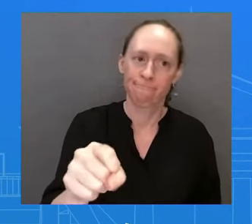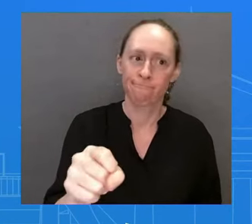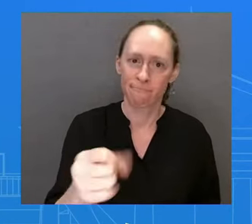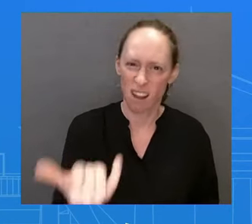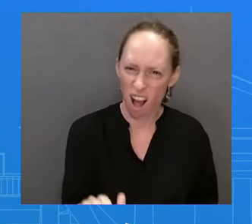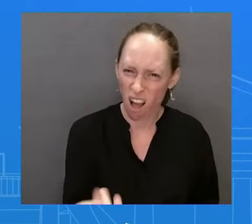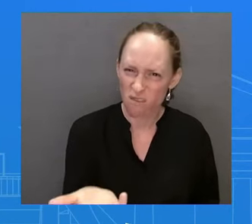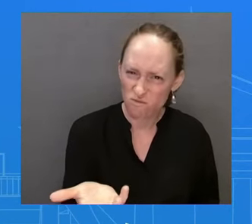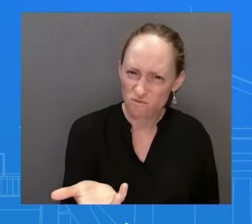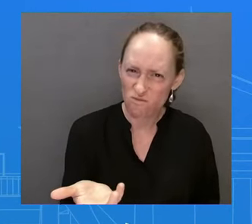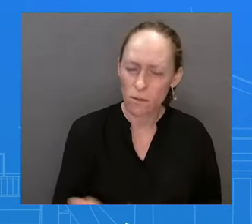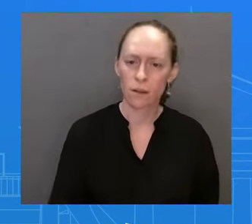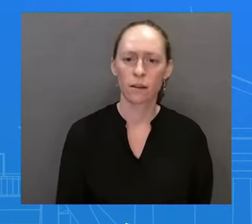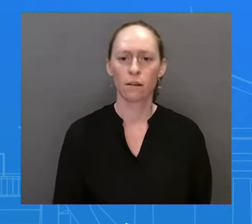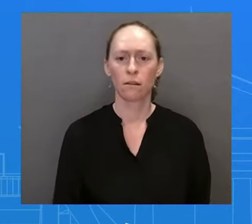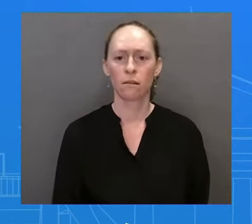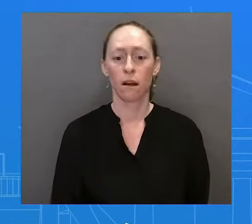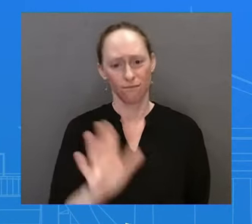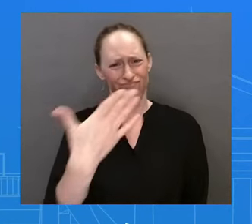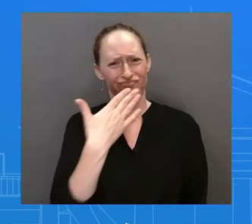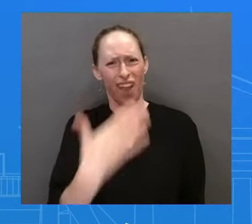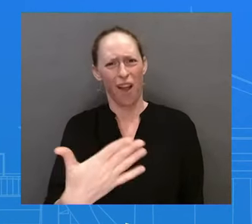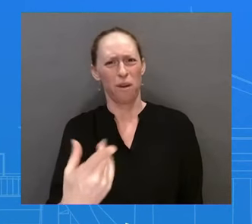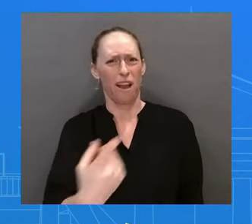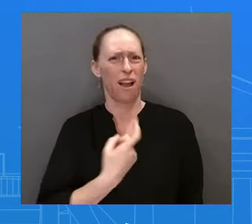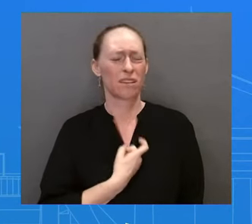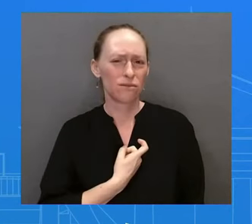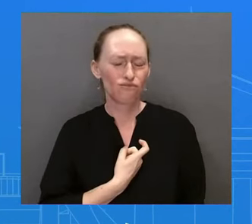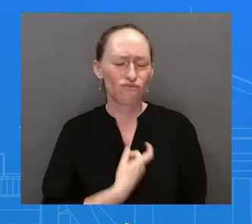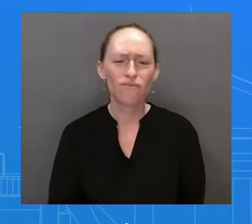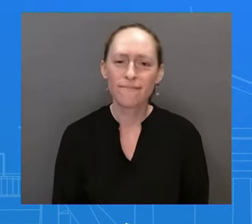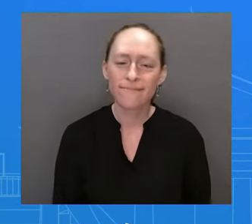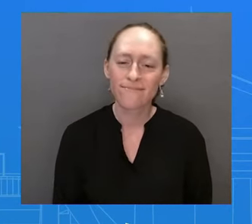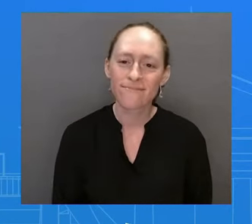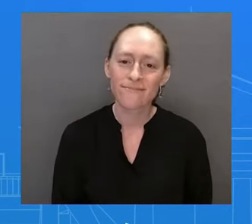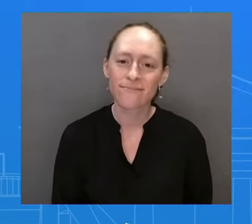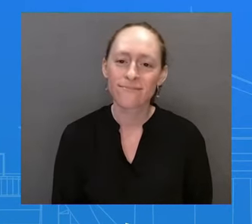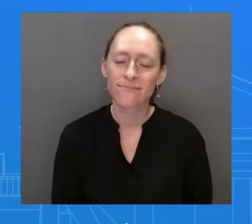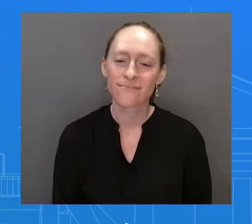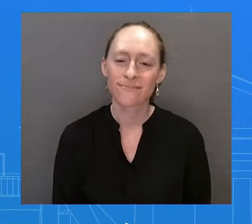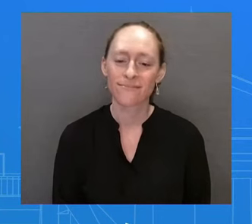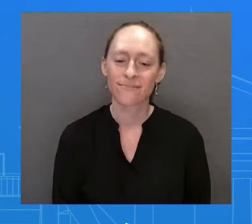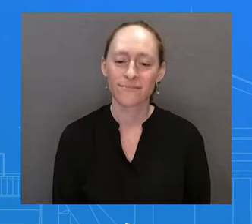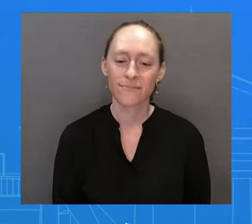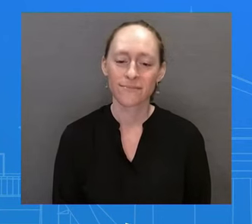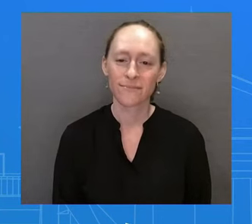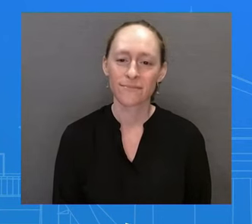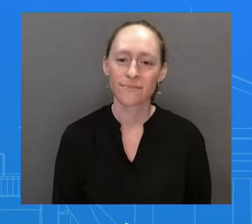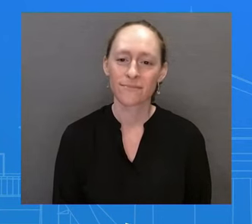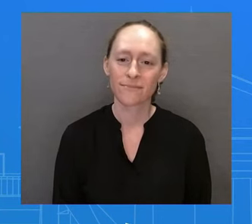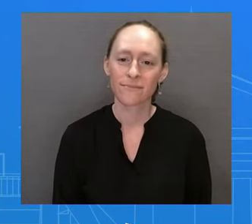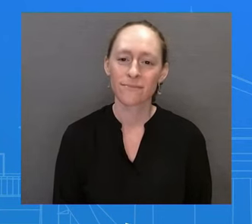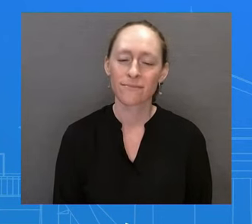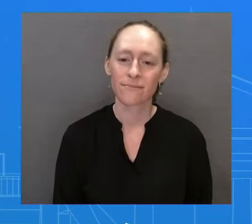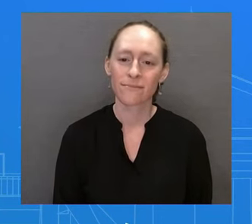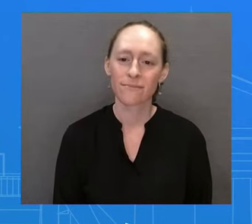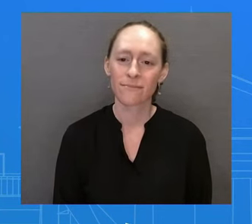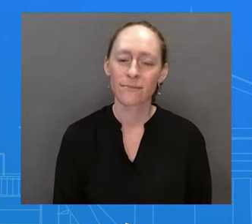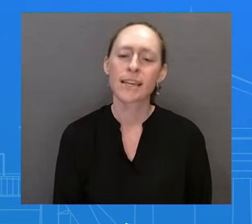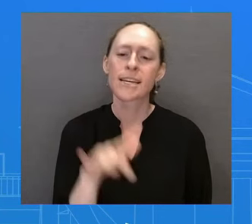I can tell you that we were as forthcoming as we should have